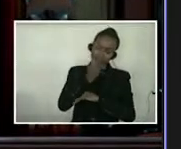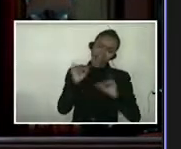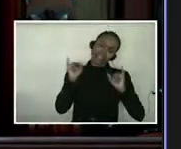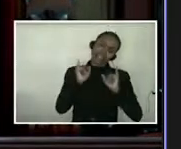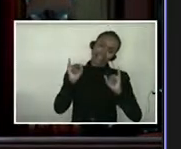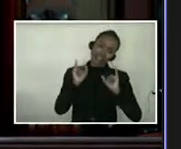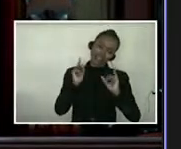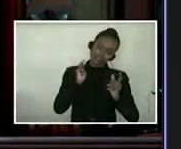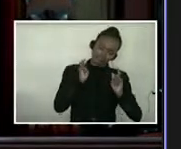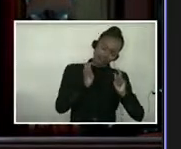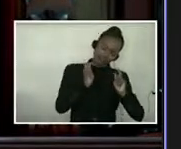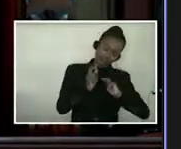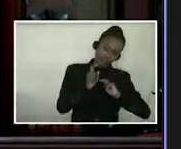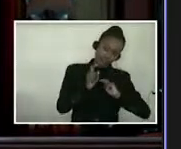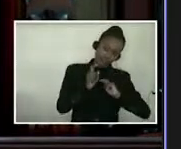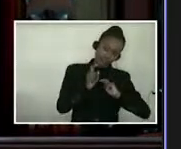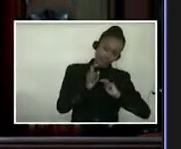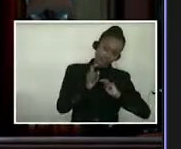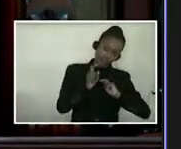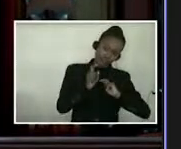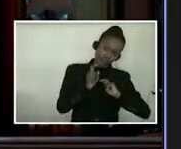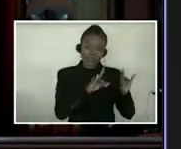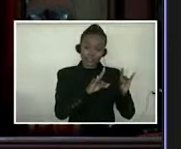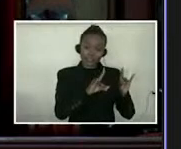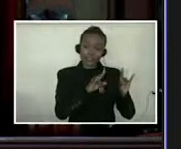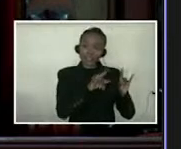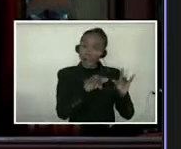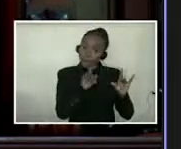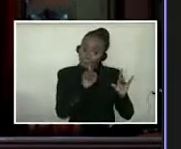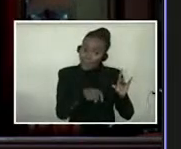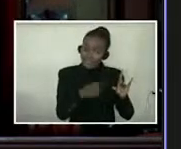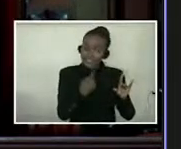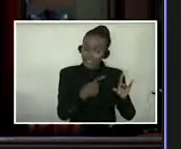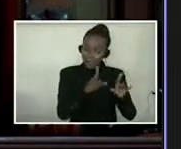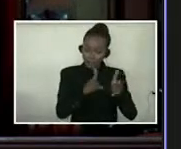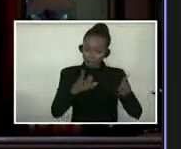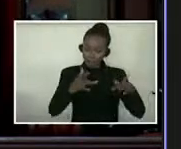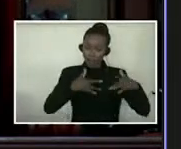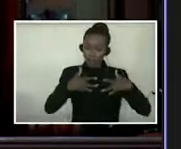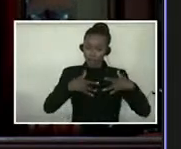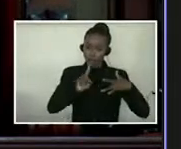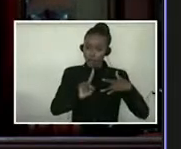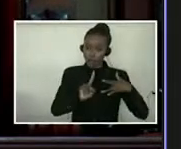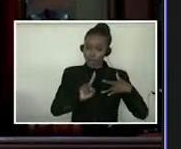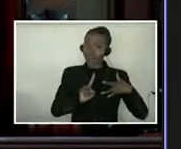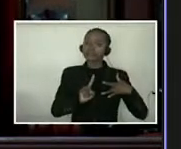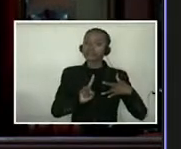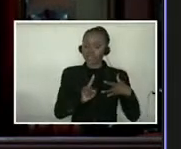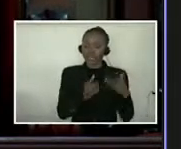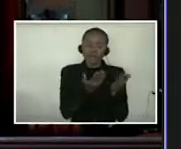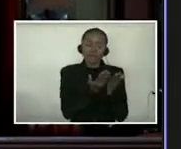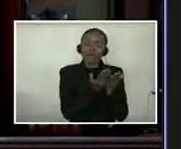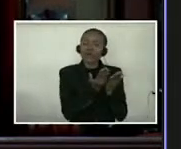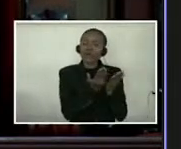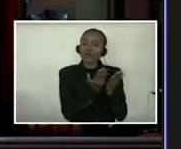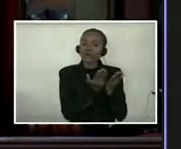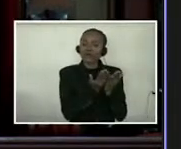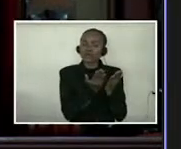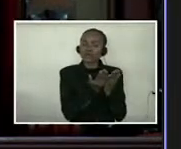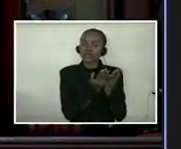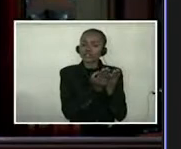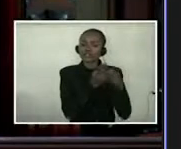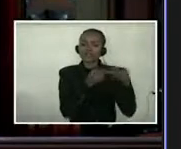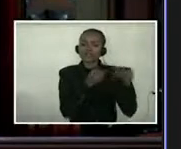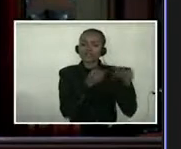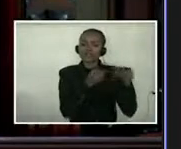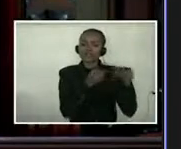person let me just highlight the issue of public consent on the system of closed market in bush of stroke libraries this is understood as